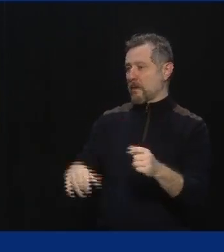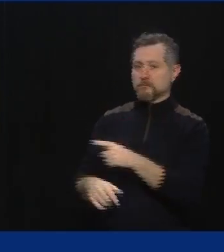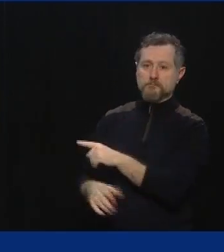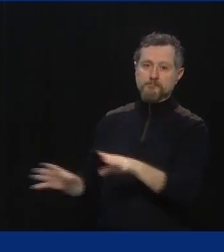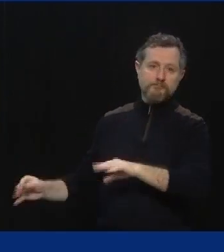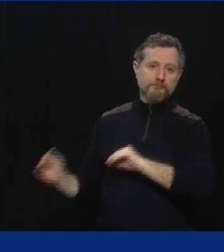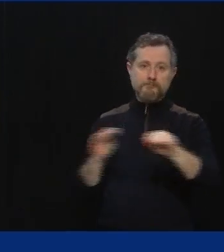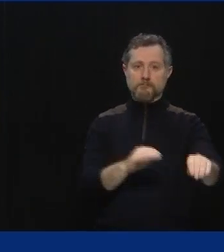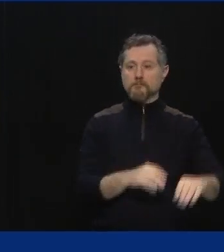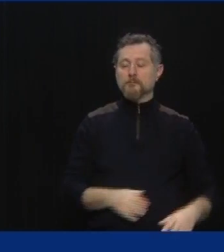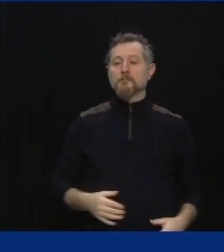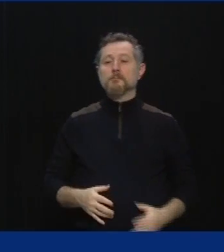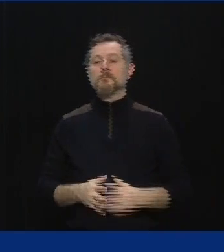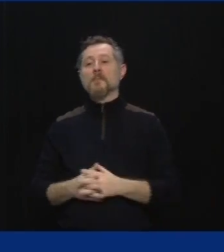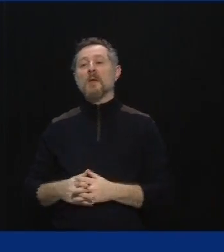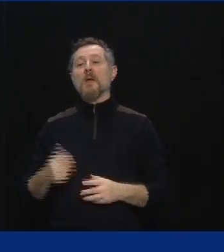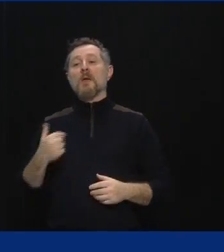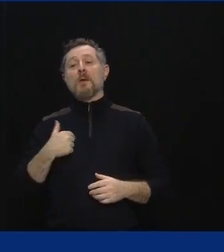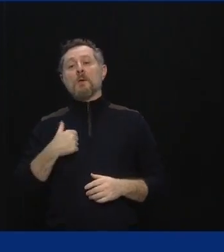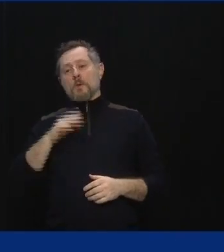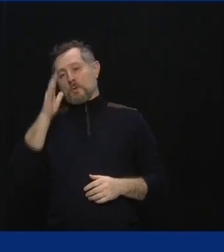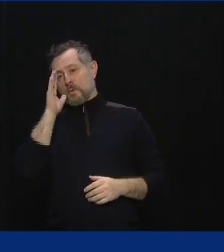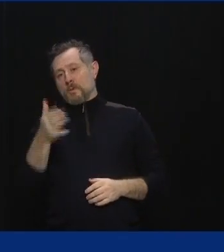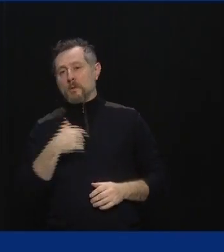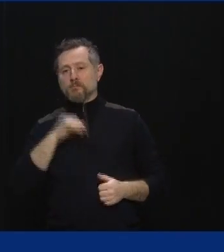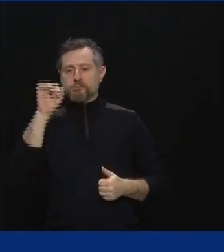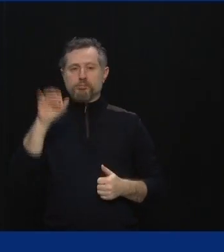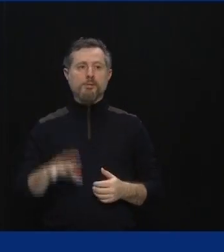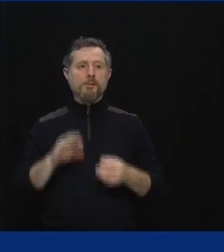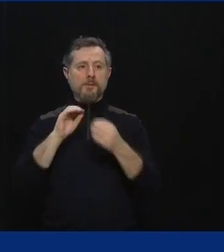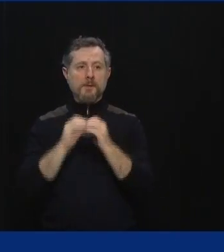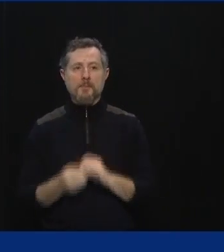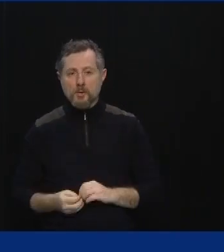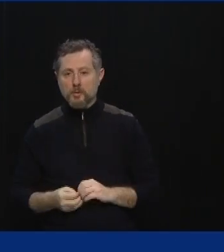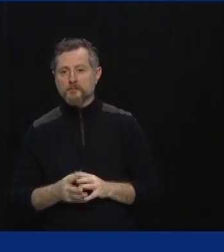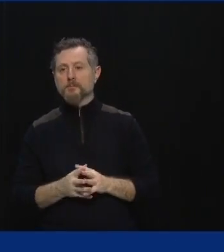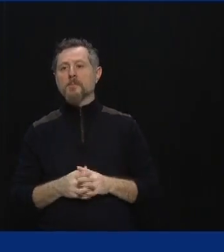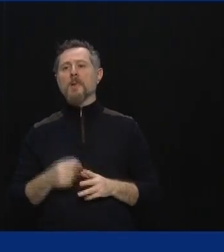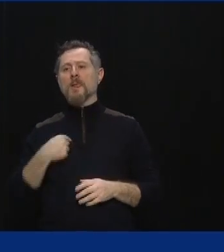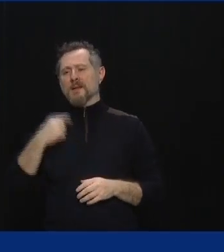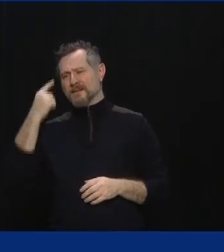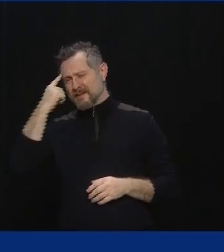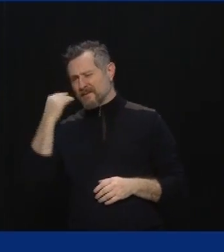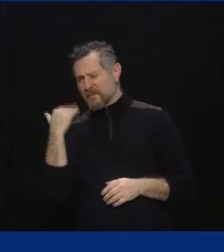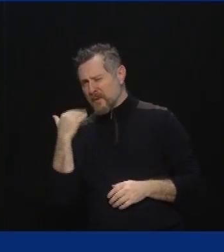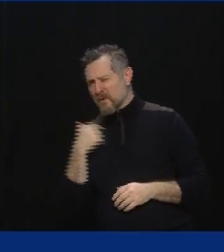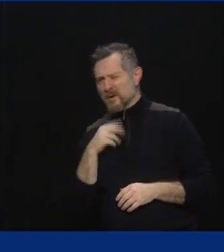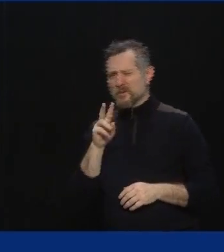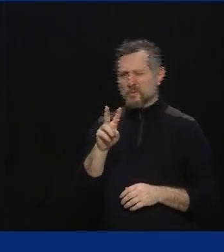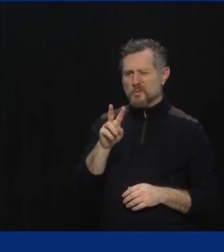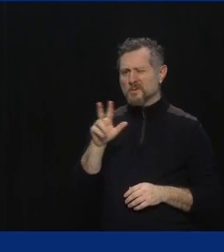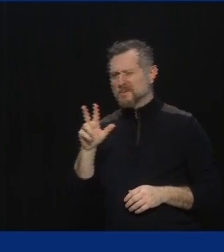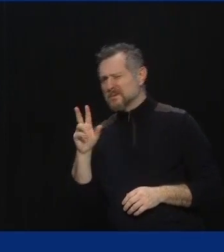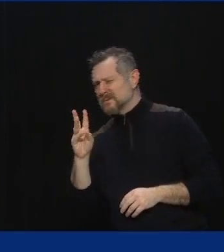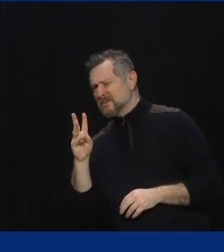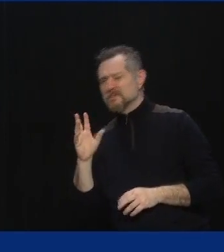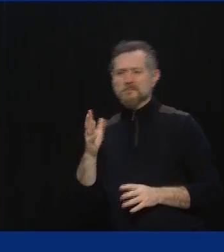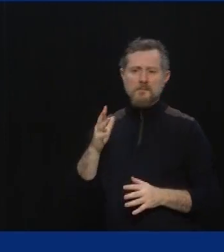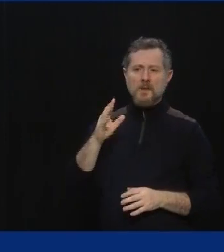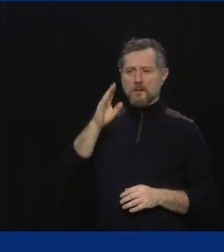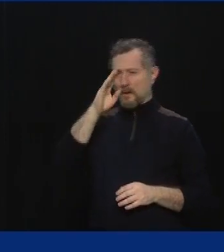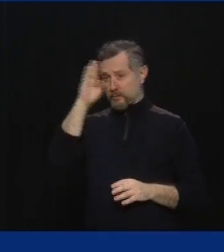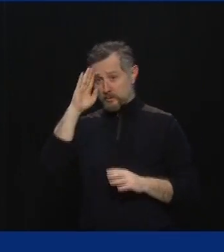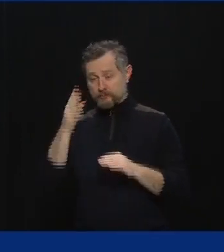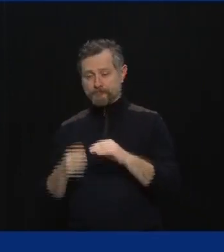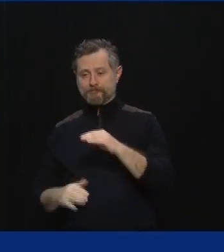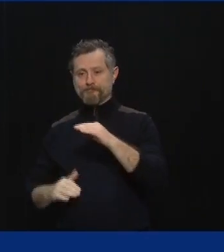So we'll be happy to give you the numbers. I believe at the height we've had 32 or 36 hospitals that did not meet